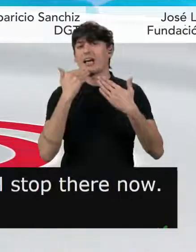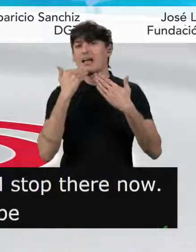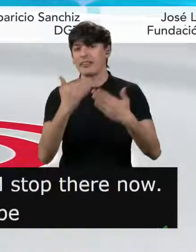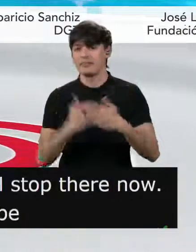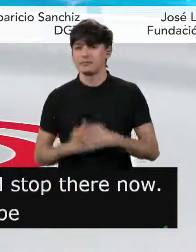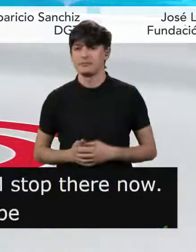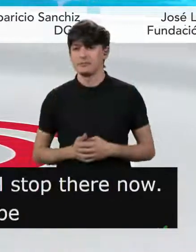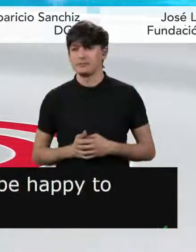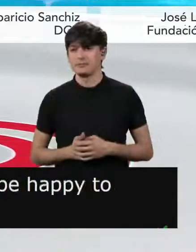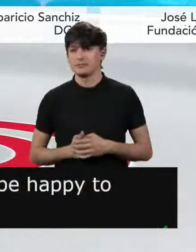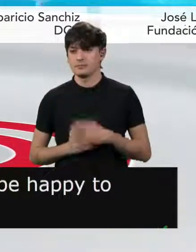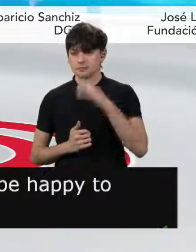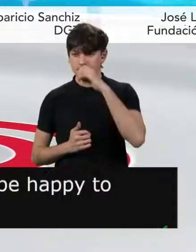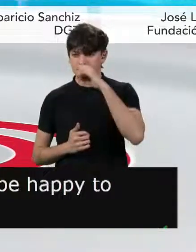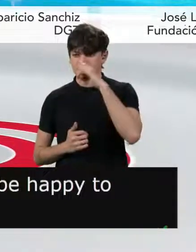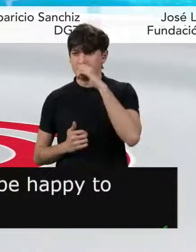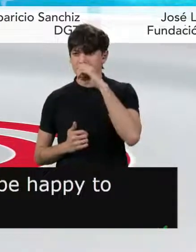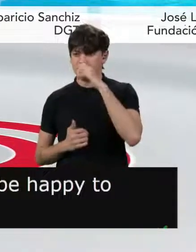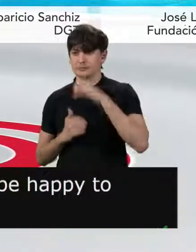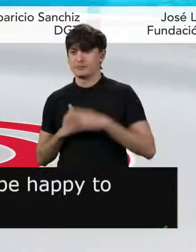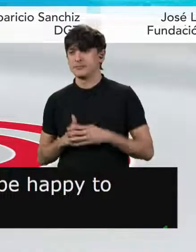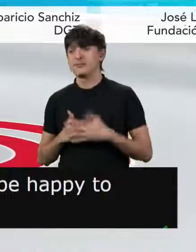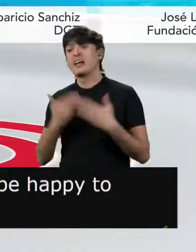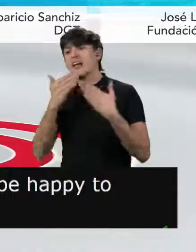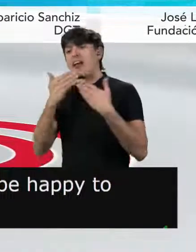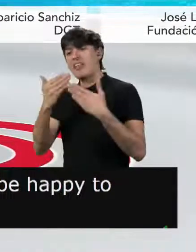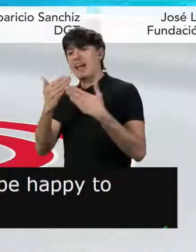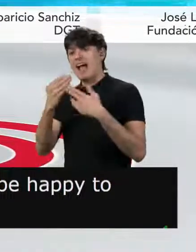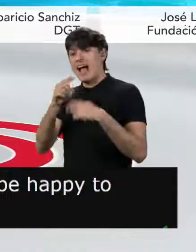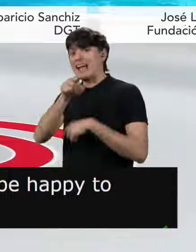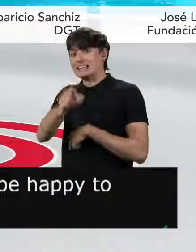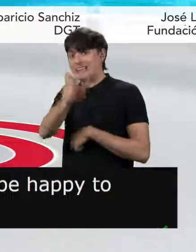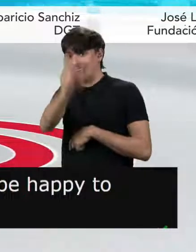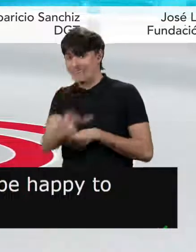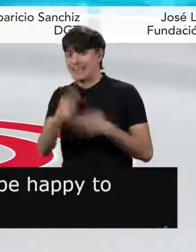much. Thank you, Alvaro, for that.